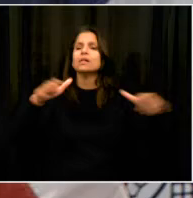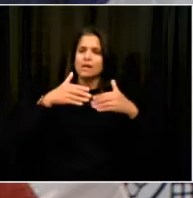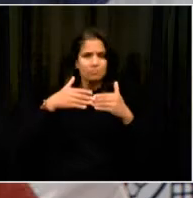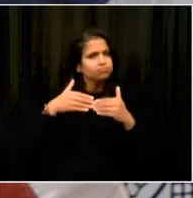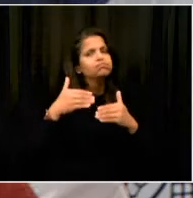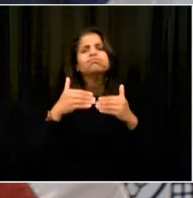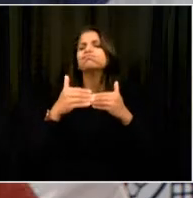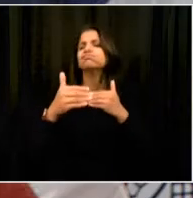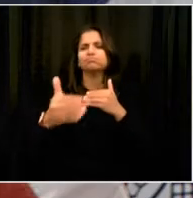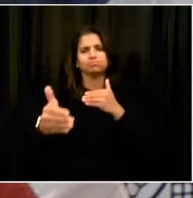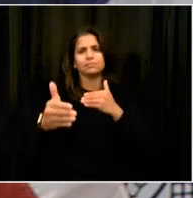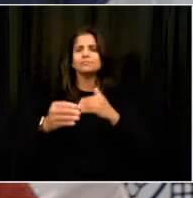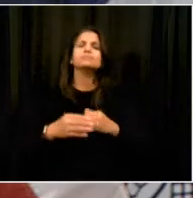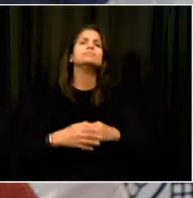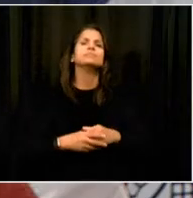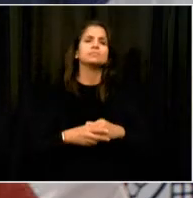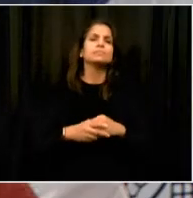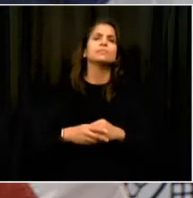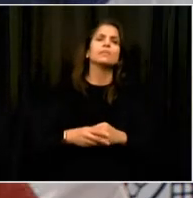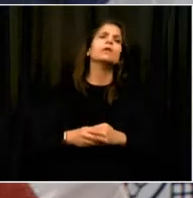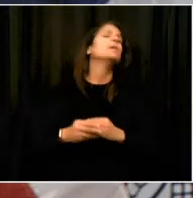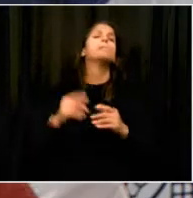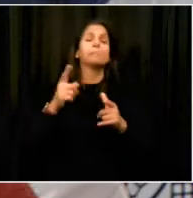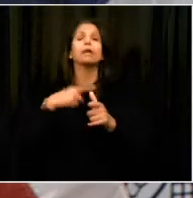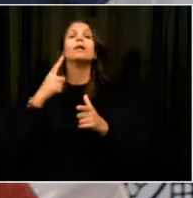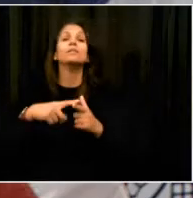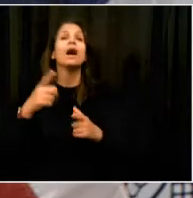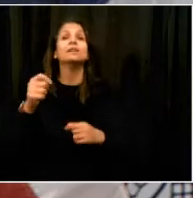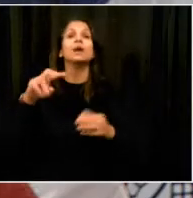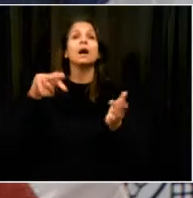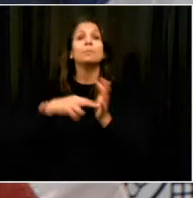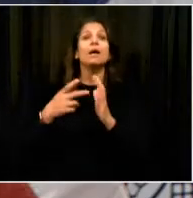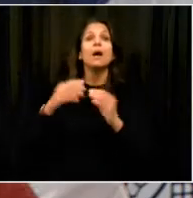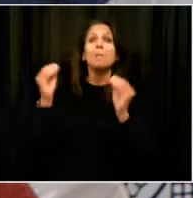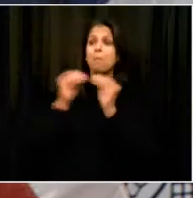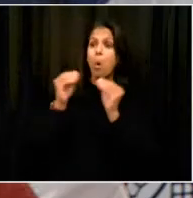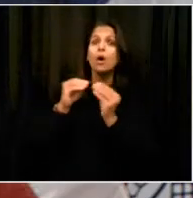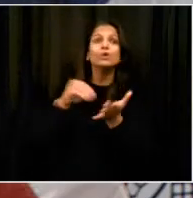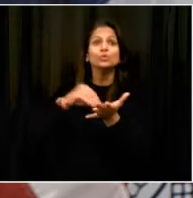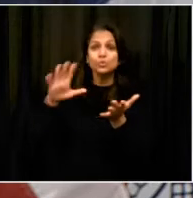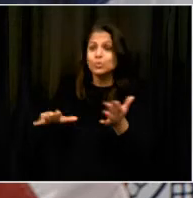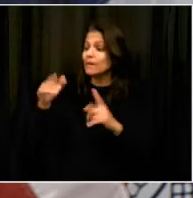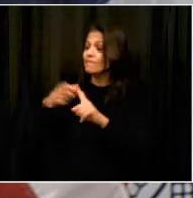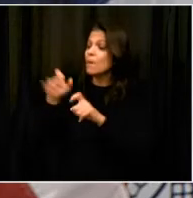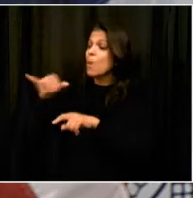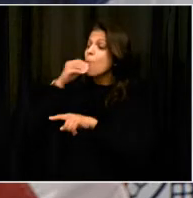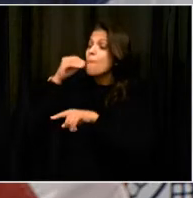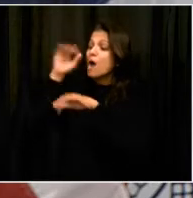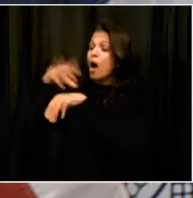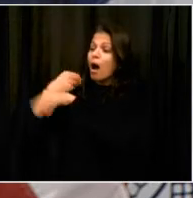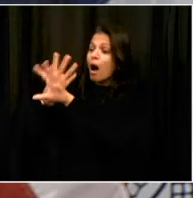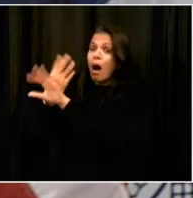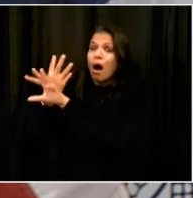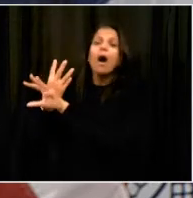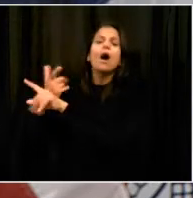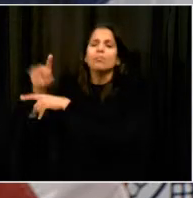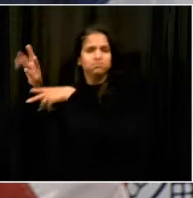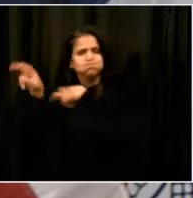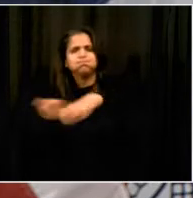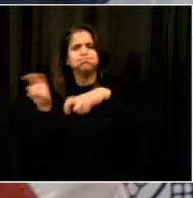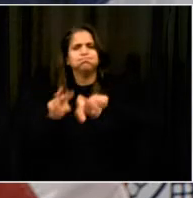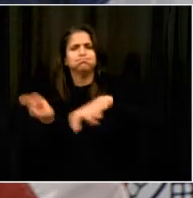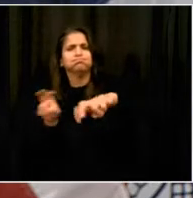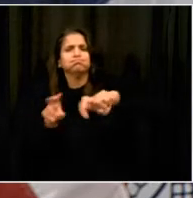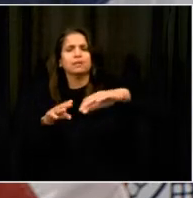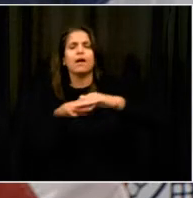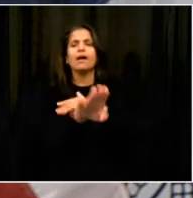vaccine and then can bring back more and more students consistently. Last question for today goes to Jake Offenhartz